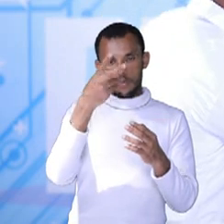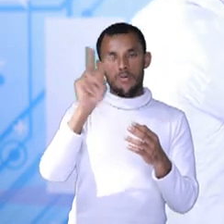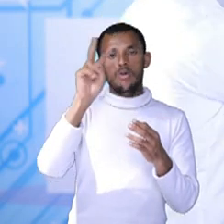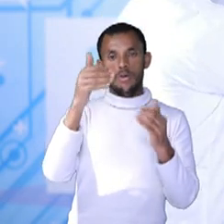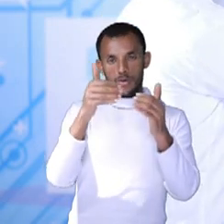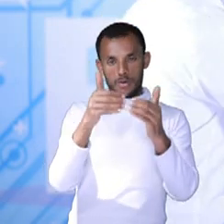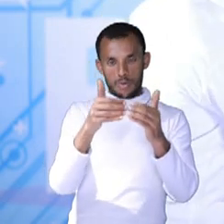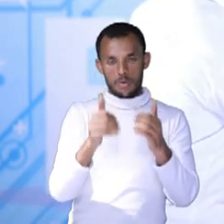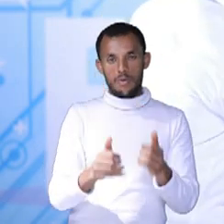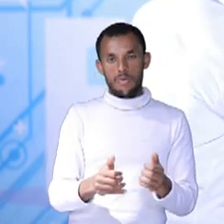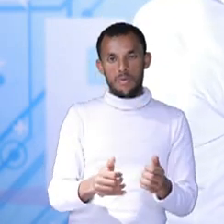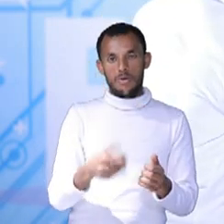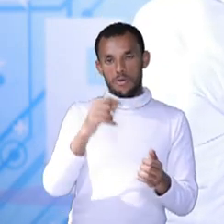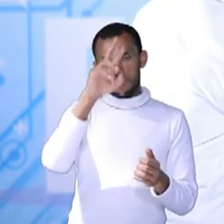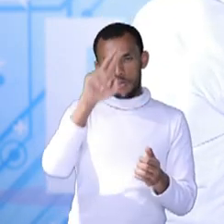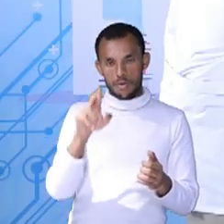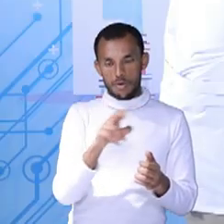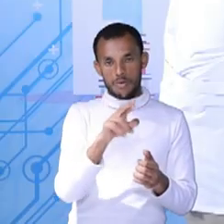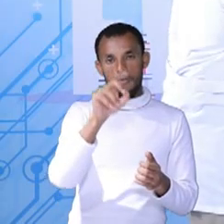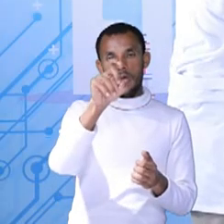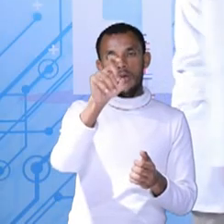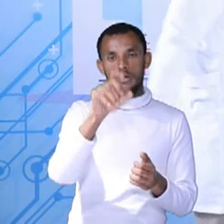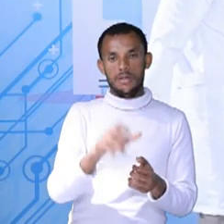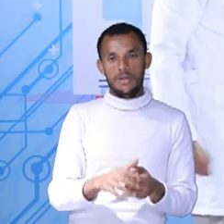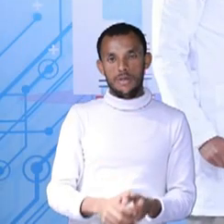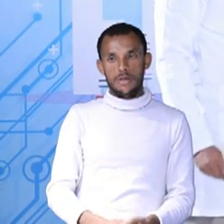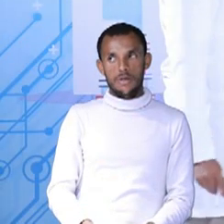is equal to the square root of x.